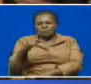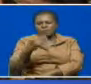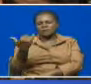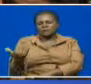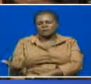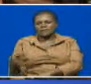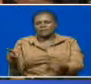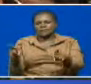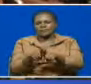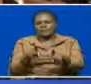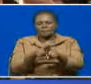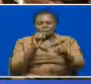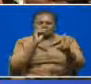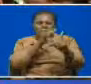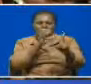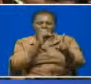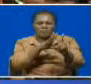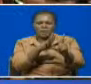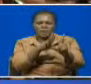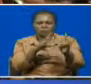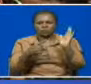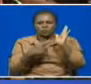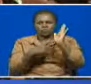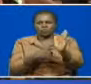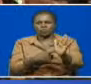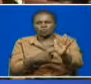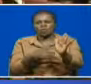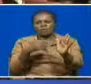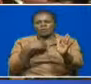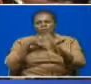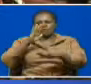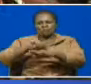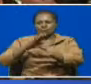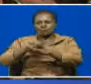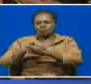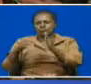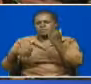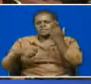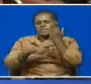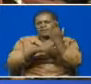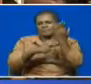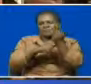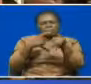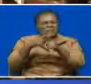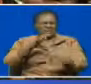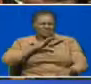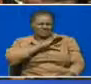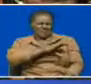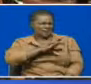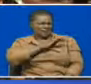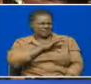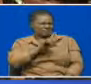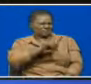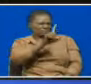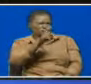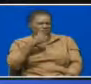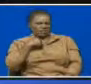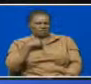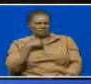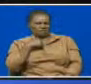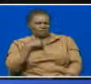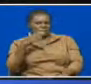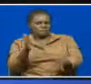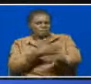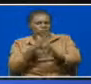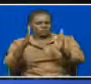And then the role models that we actually display. We have good names that their characters are questionable. We have musicians,